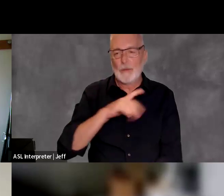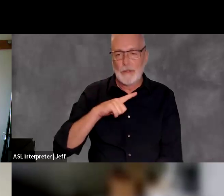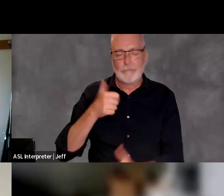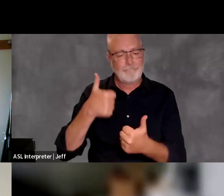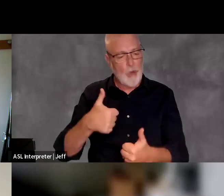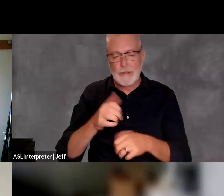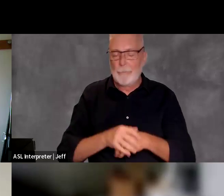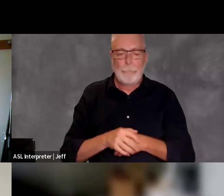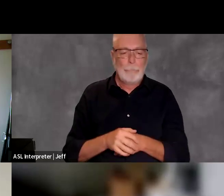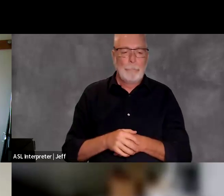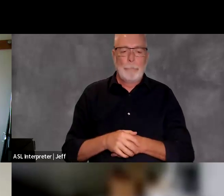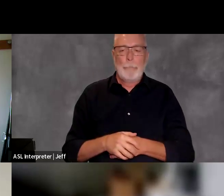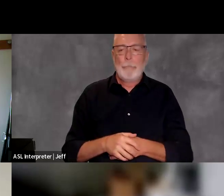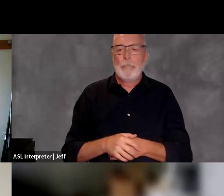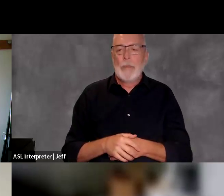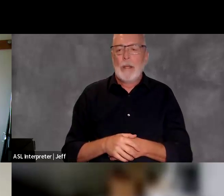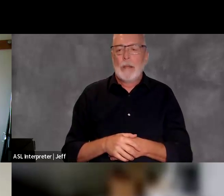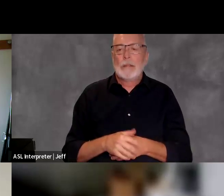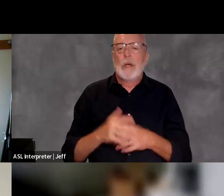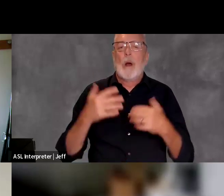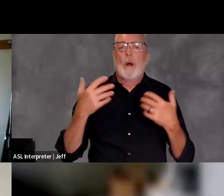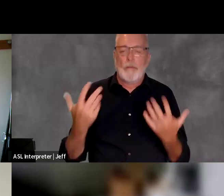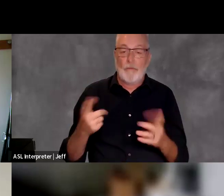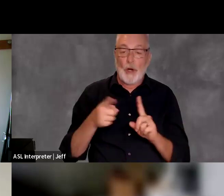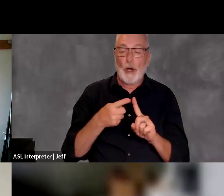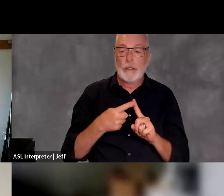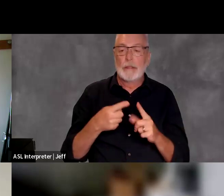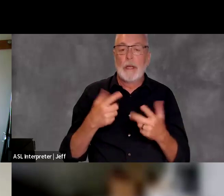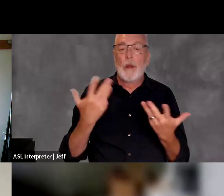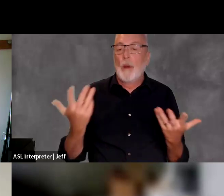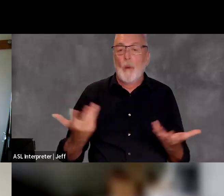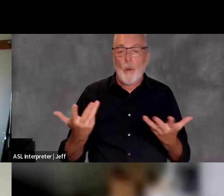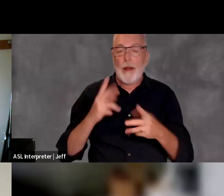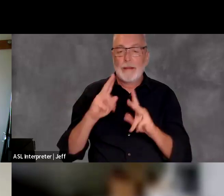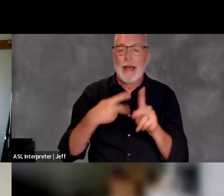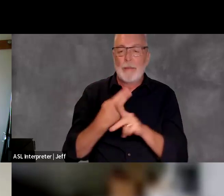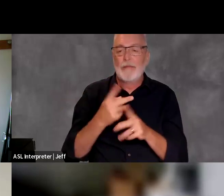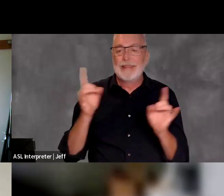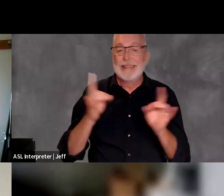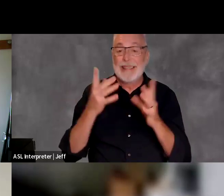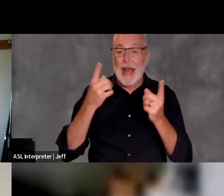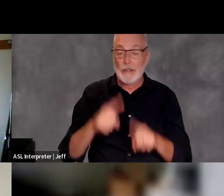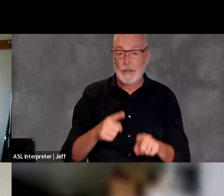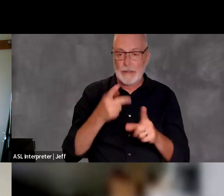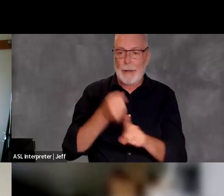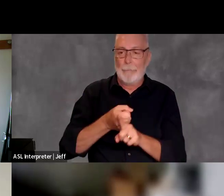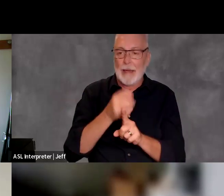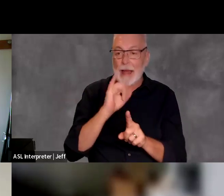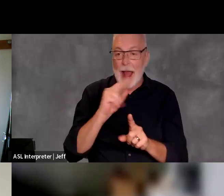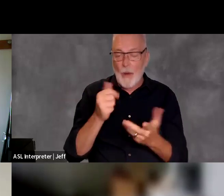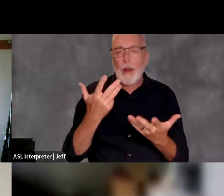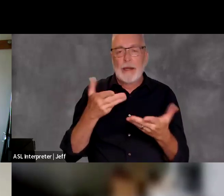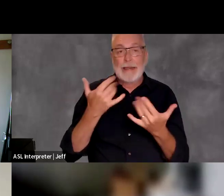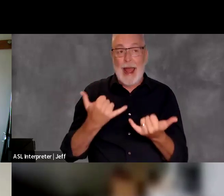So what sorts of disasters may impact Iowans? It's summer right